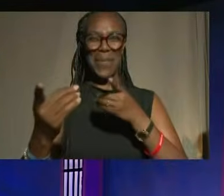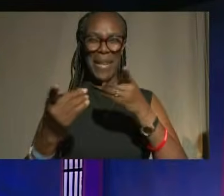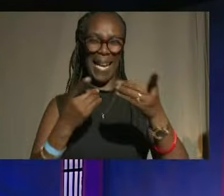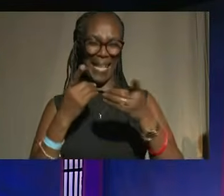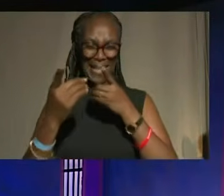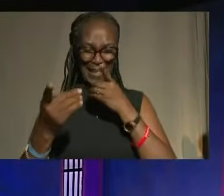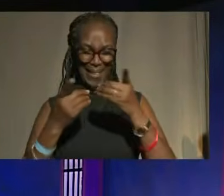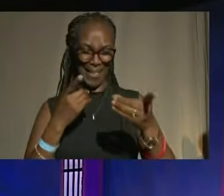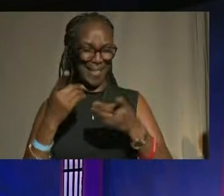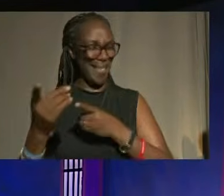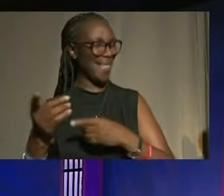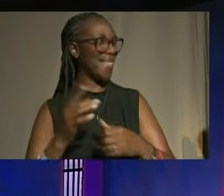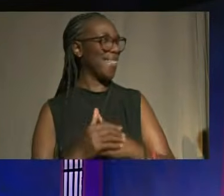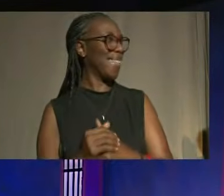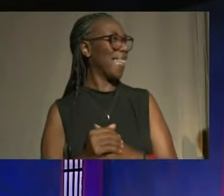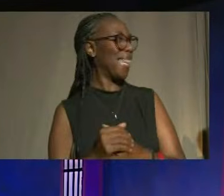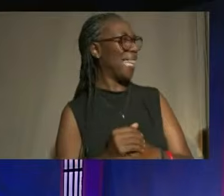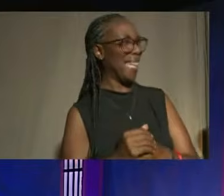You can applaud.